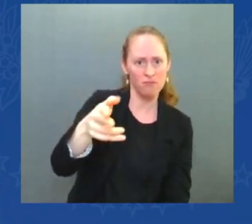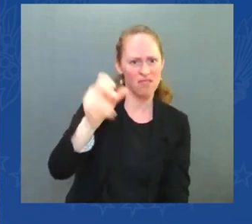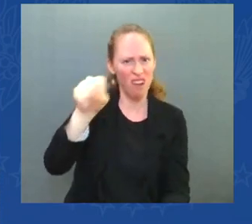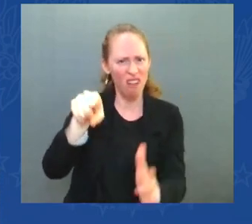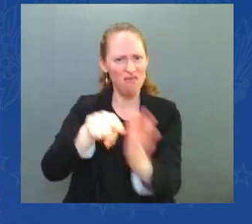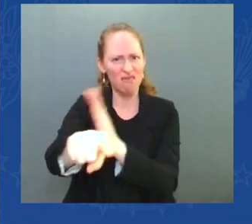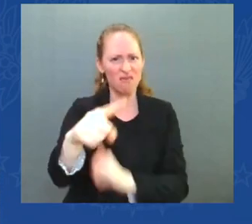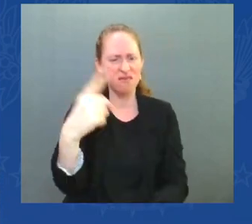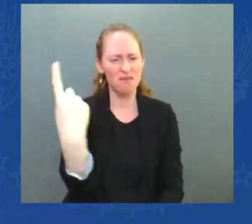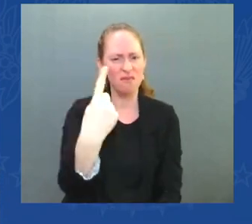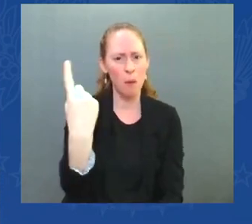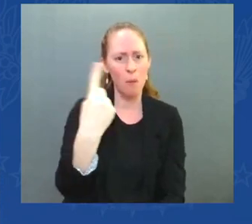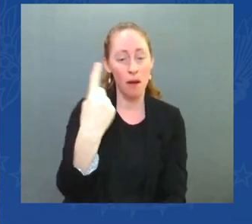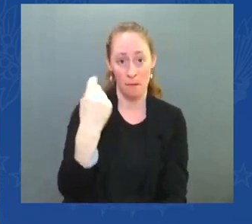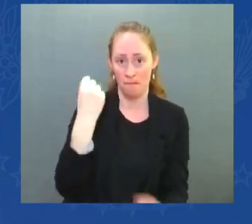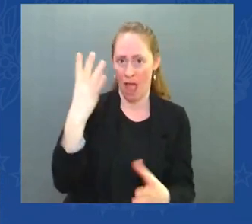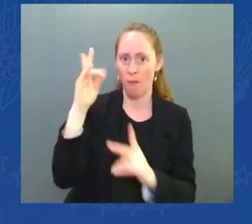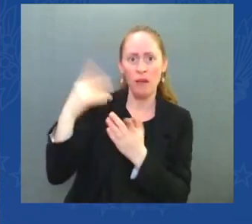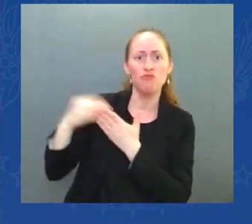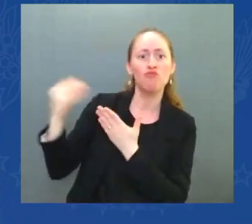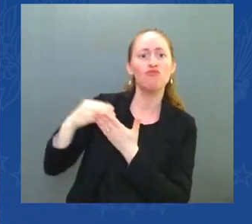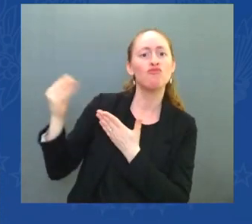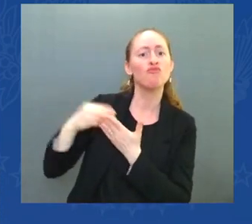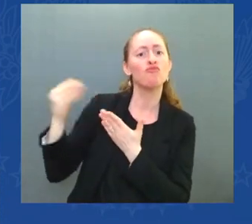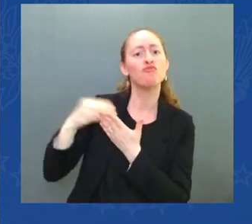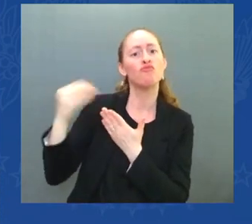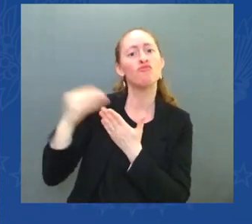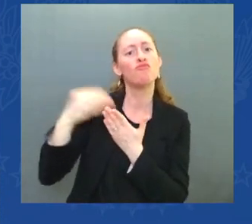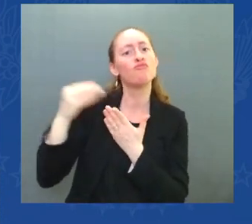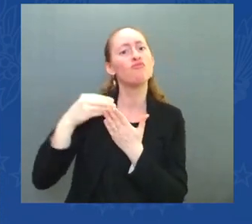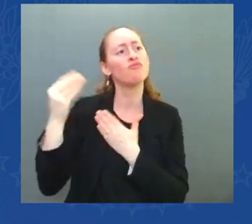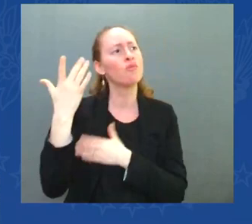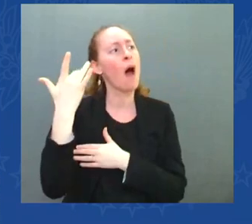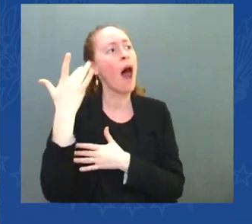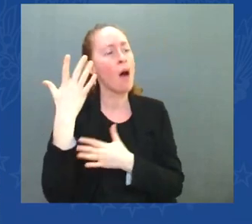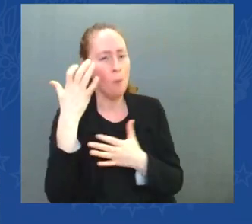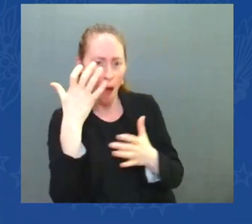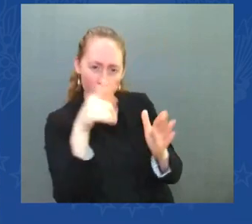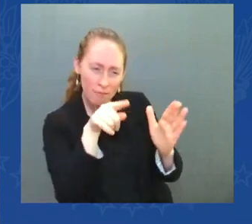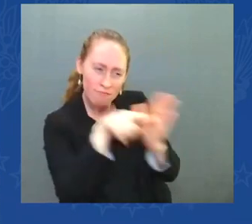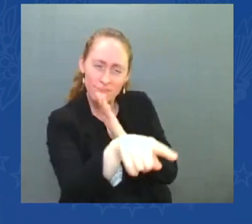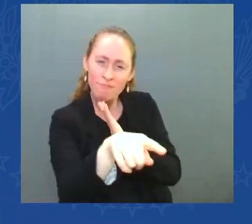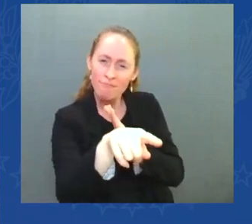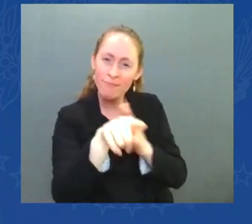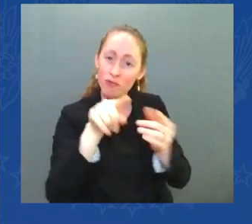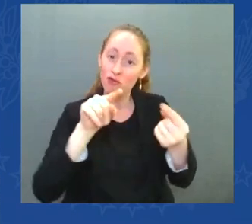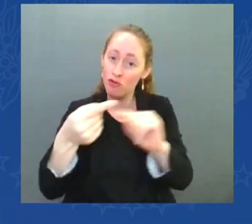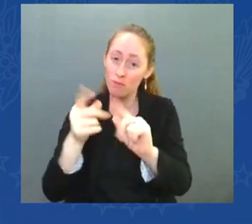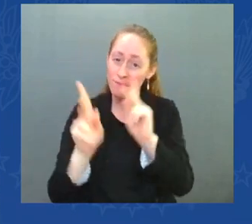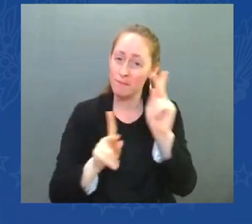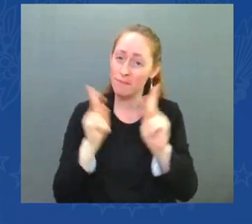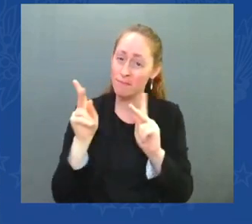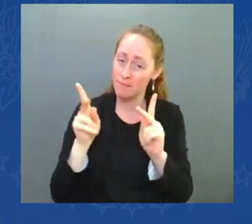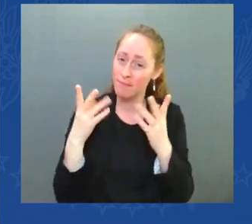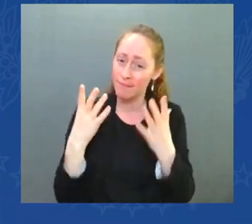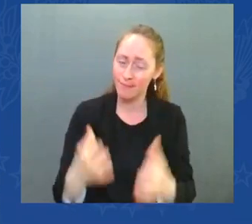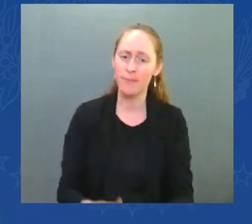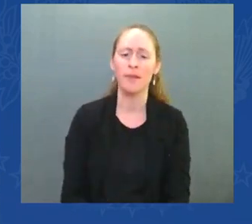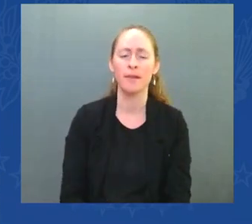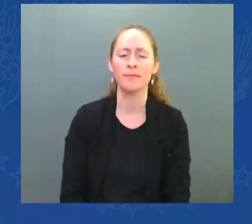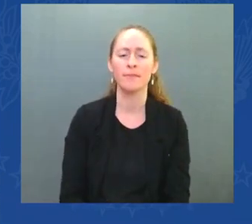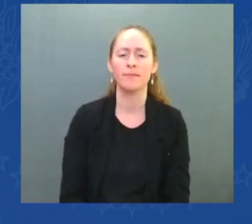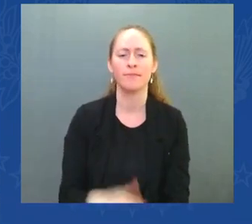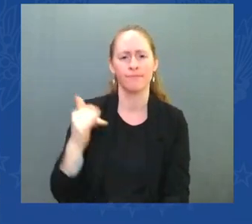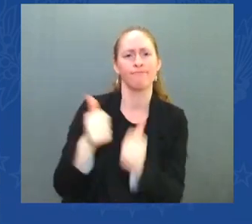why the Attorney General has signed a rule that updates our regulations to keep up with changes in